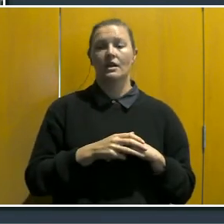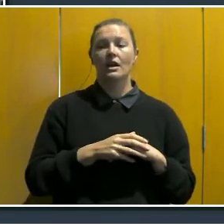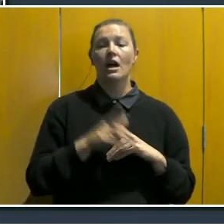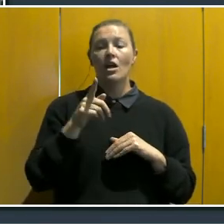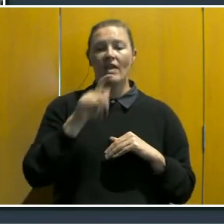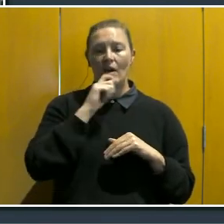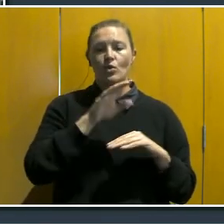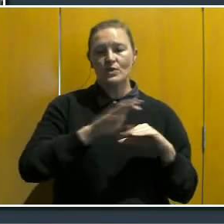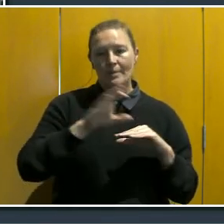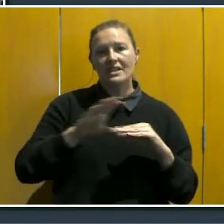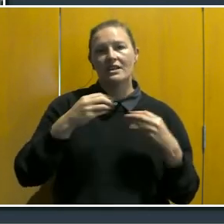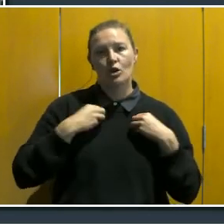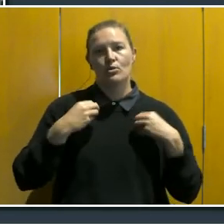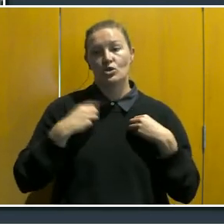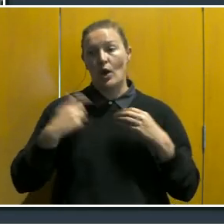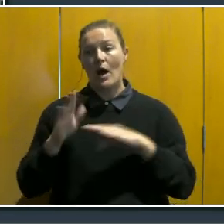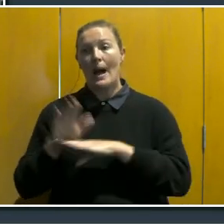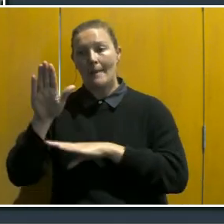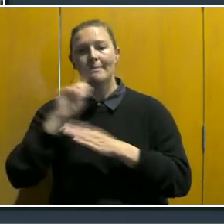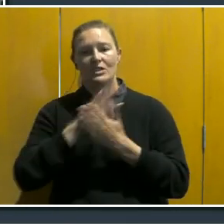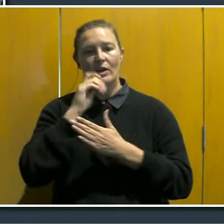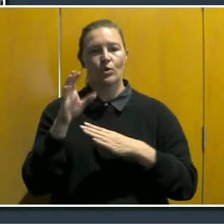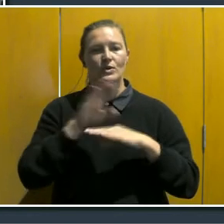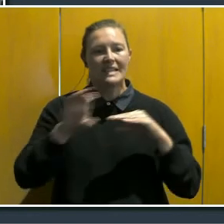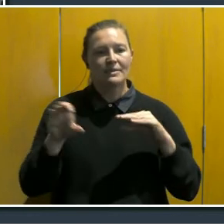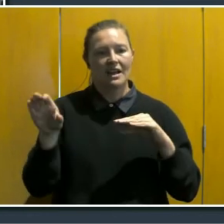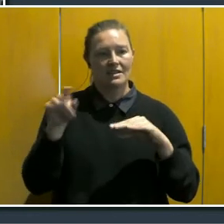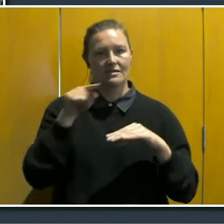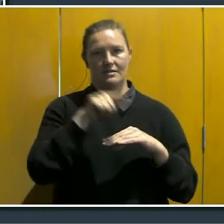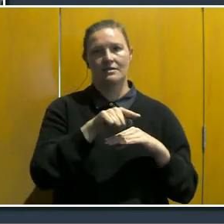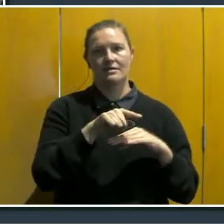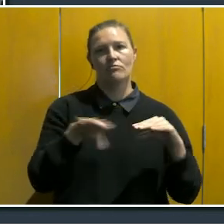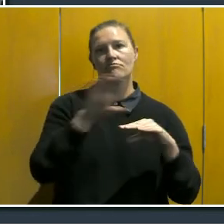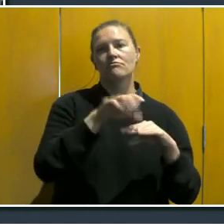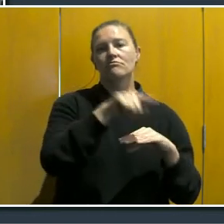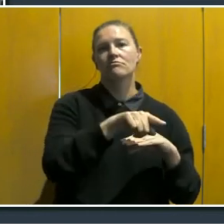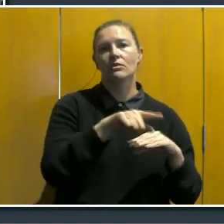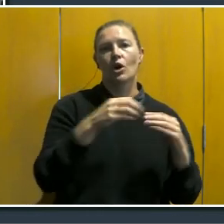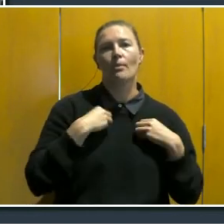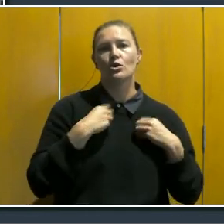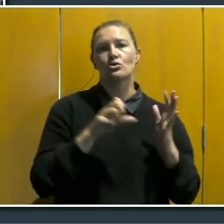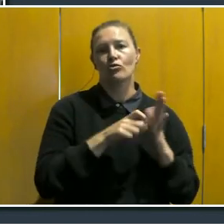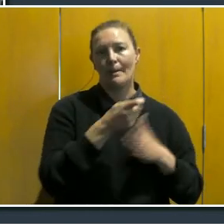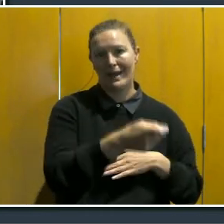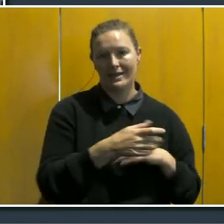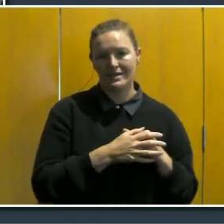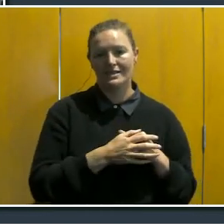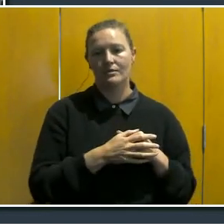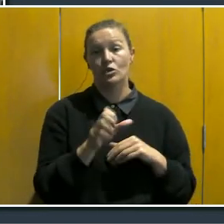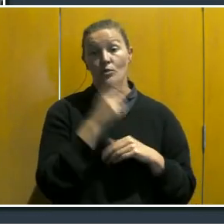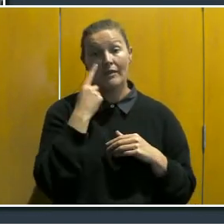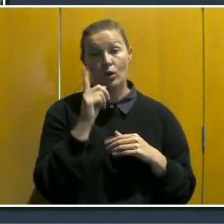commercial ratepayers. Is this fair? Let's look at what Bayview ratepayers get as opposed to other ratepayers in